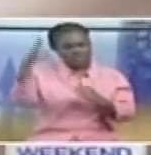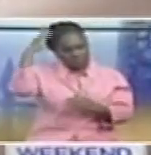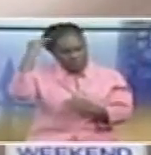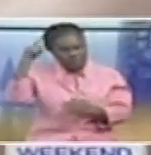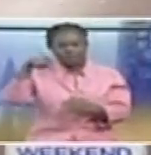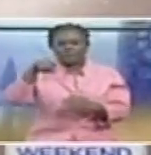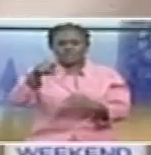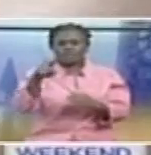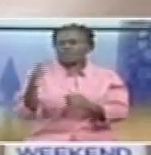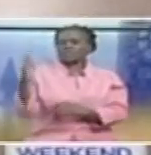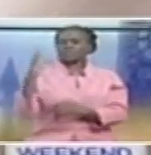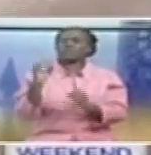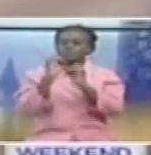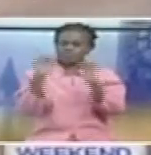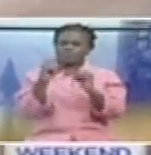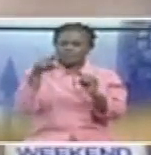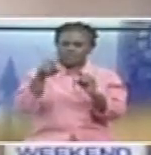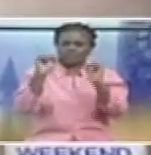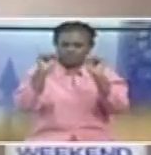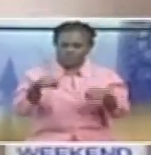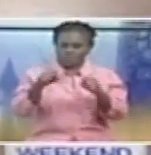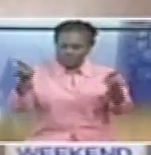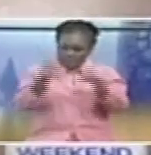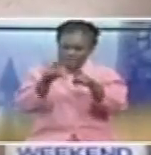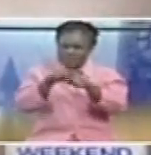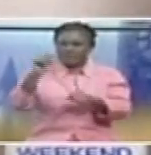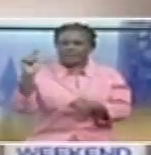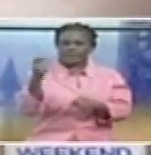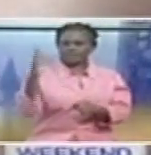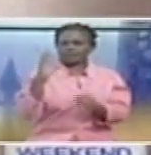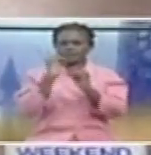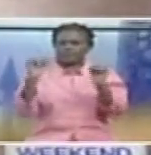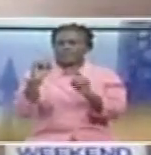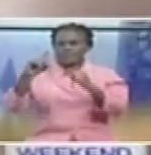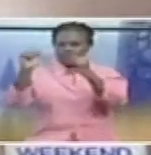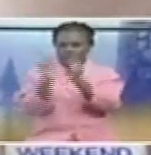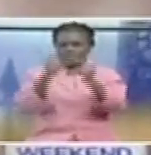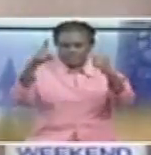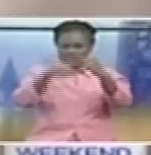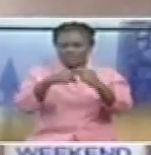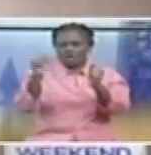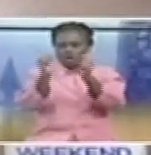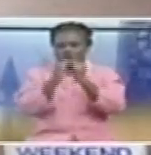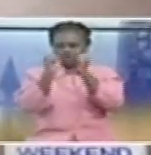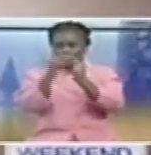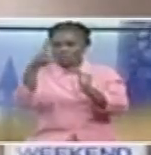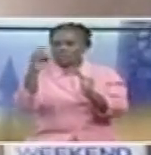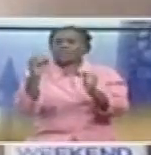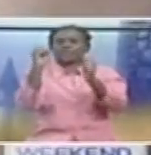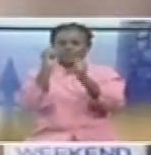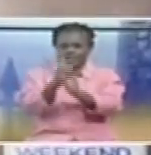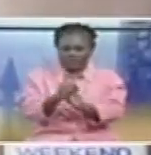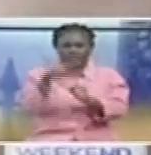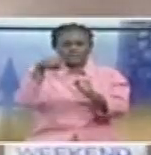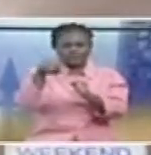because insecurity at the Horn of Africa would mean insecurity in Kenya. That was on the 16th of October 2011, and our